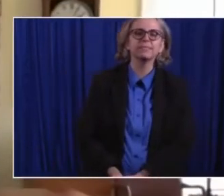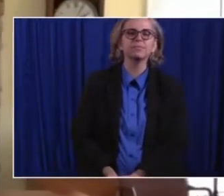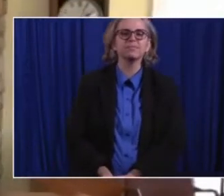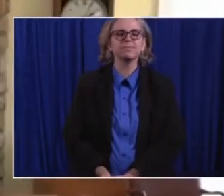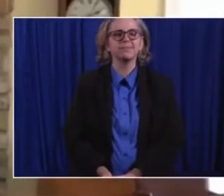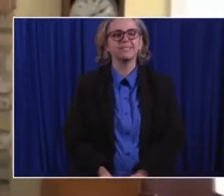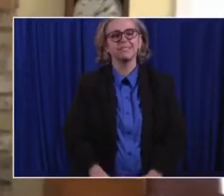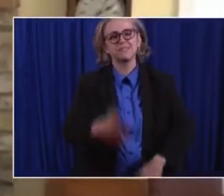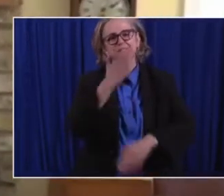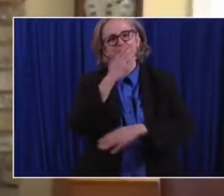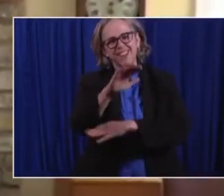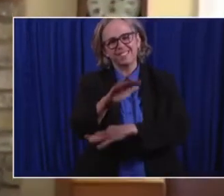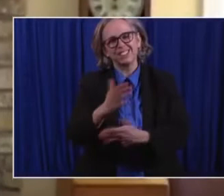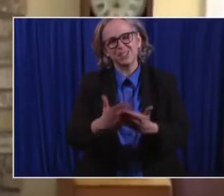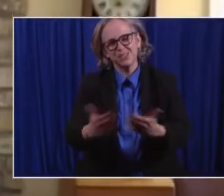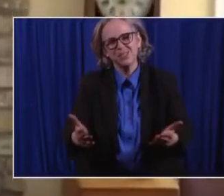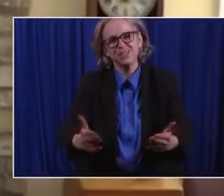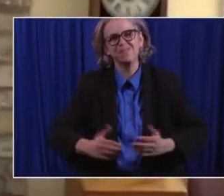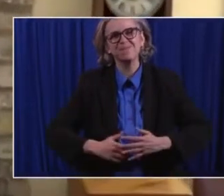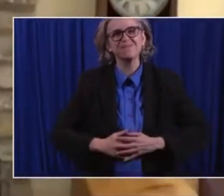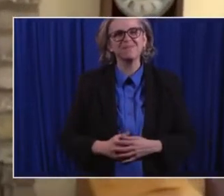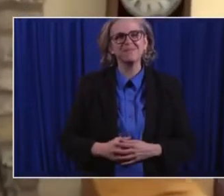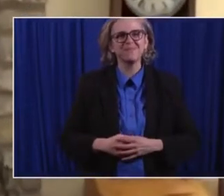Good afternoon, everyone.